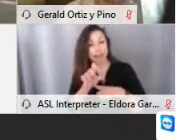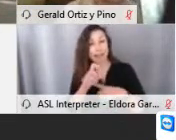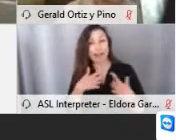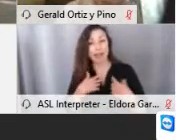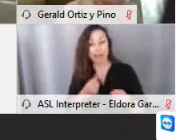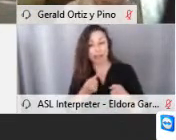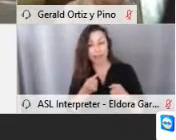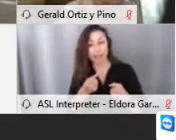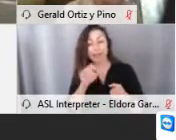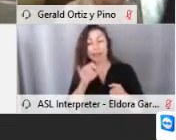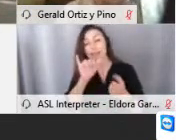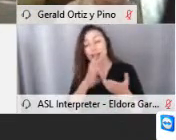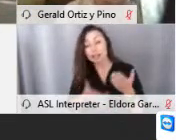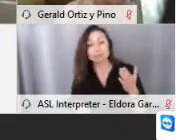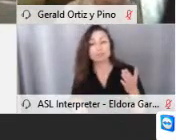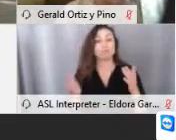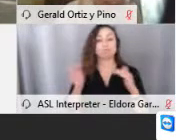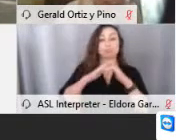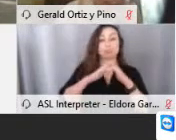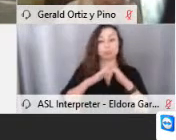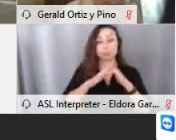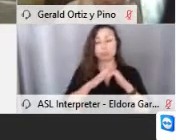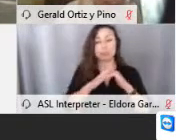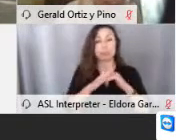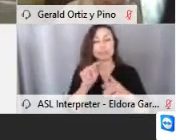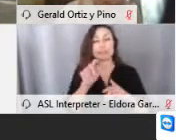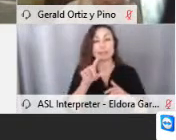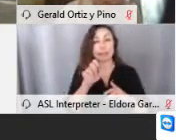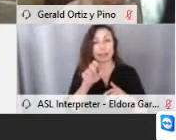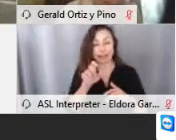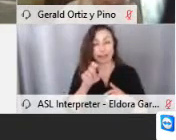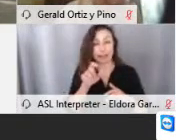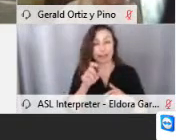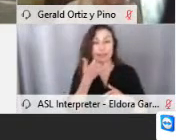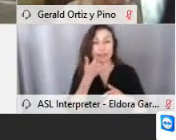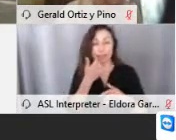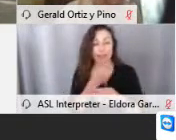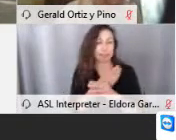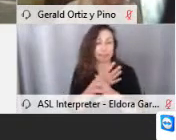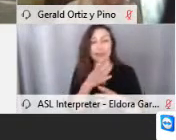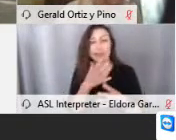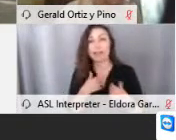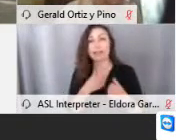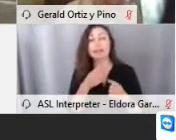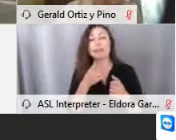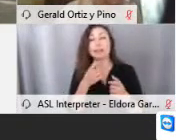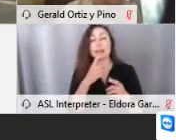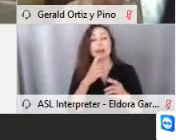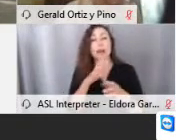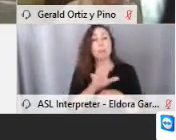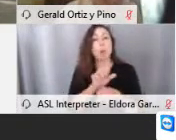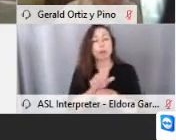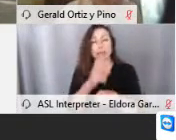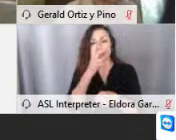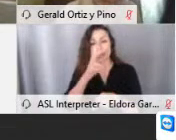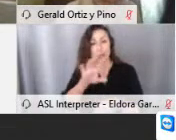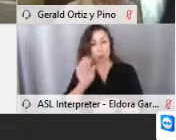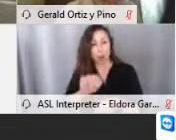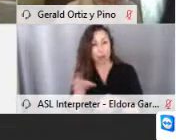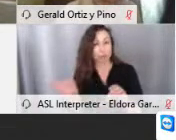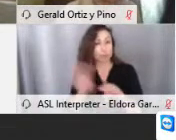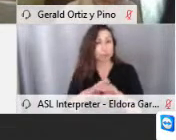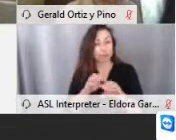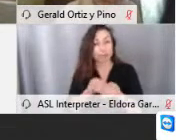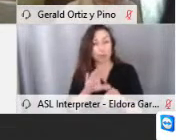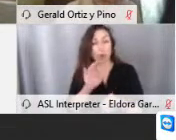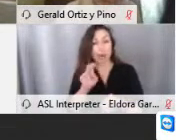And this is just increased telehealth visits, and you can see the percent increase that occurred in your